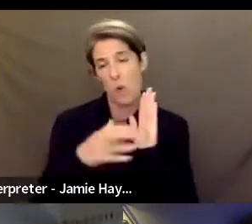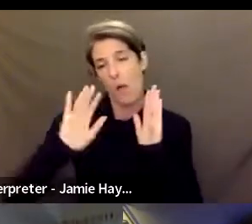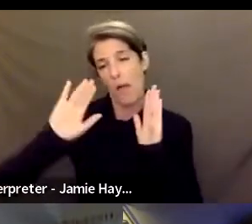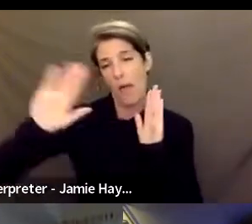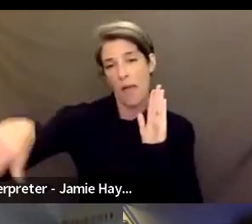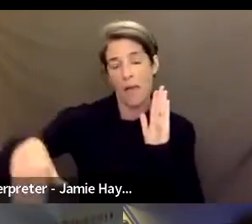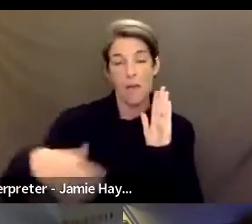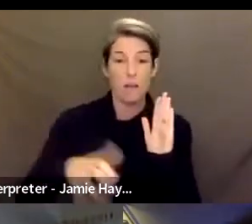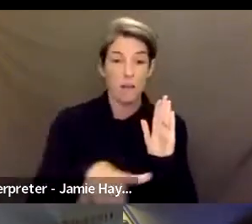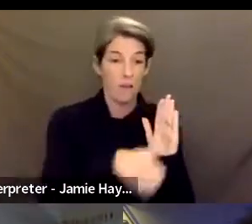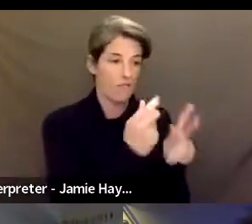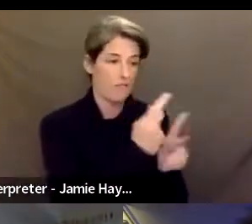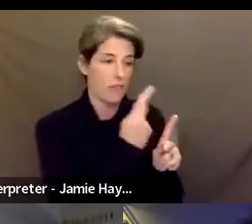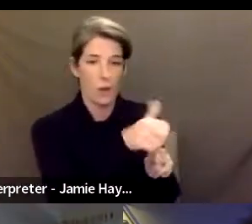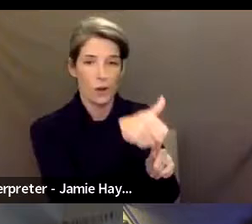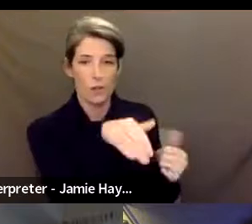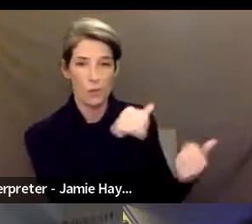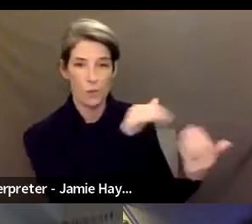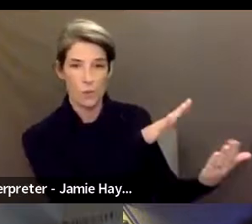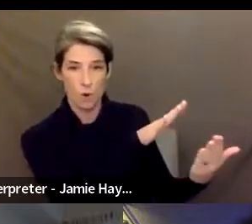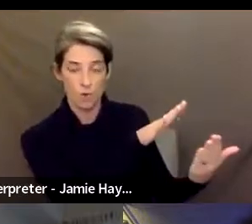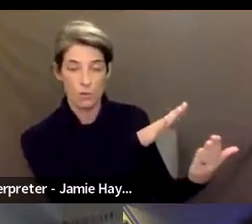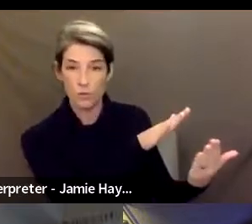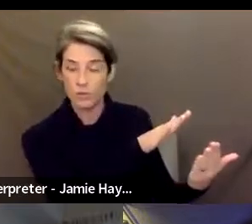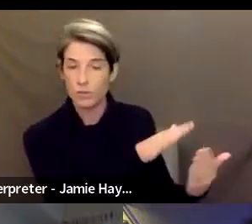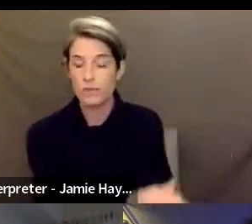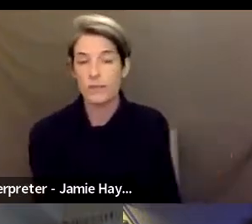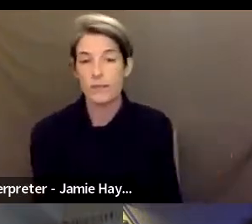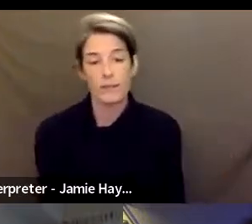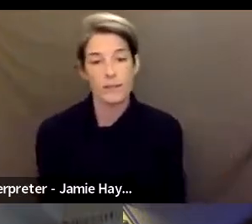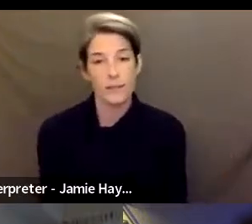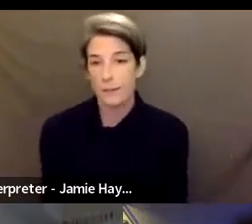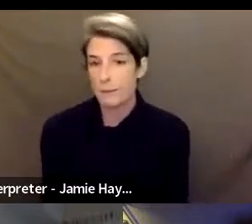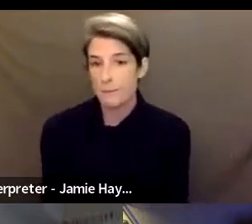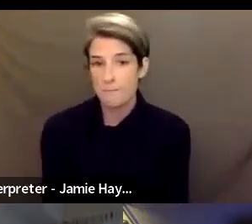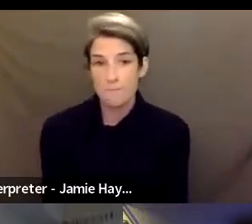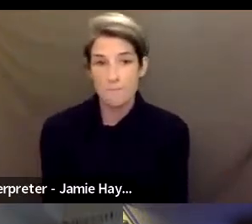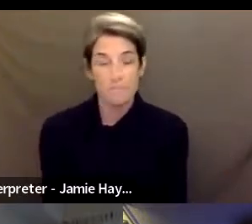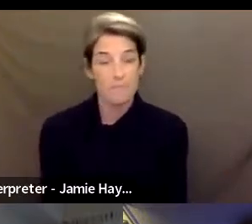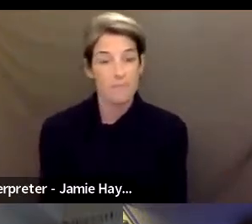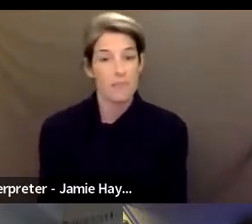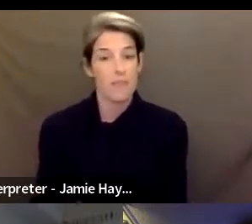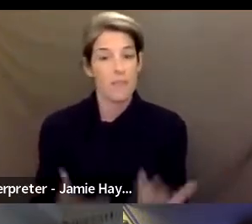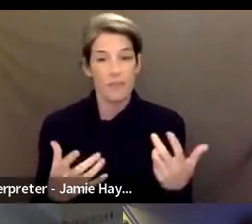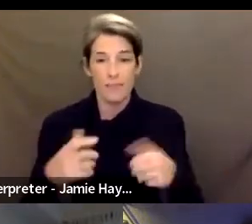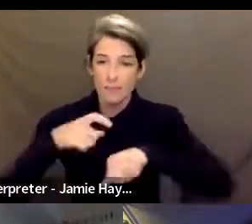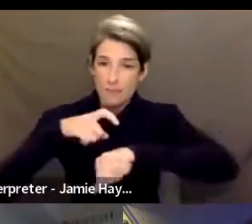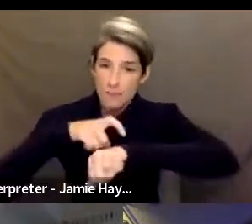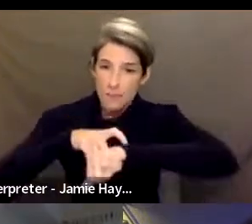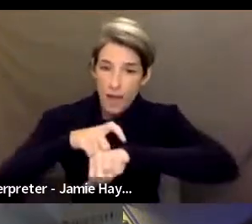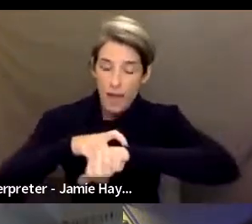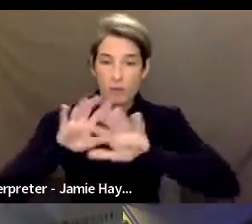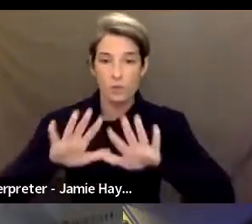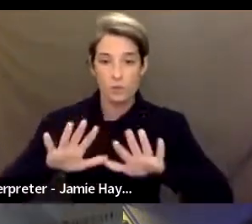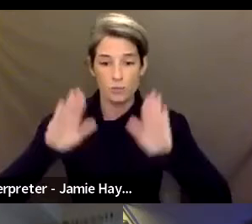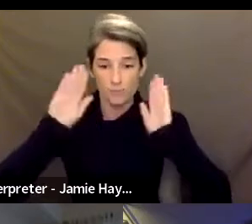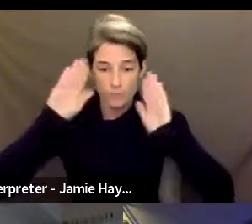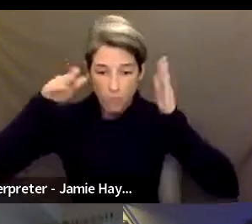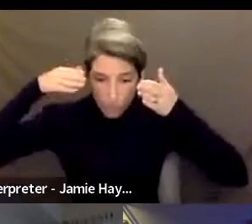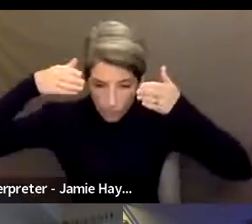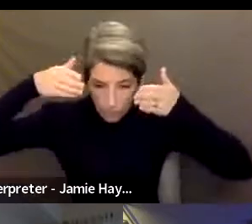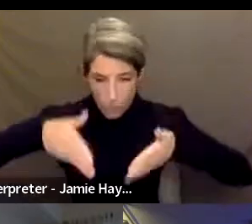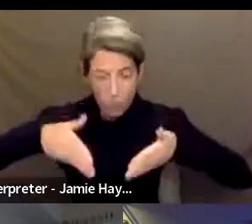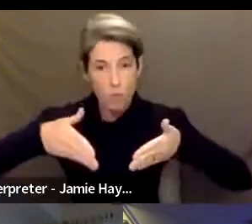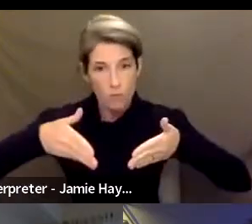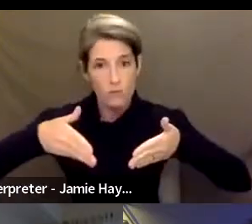this role. But definitely taking the time out of your day to